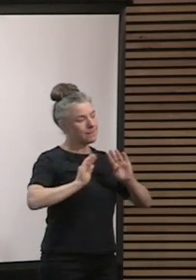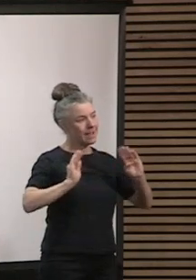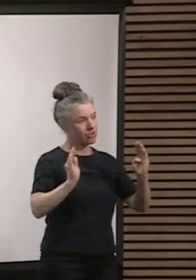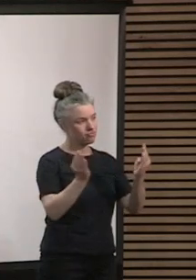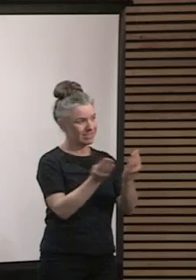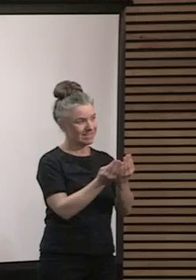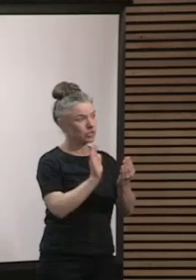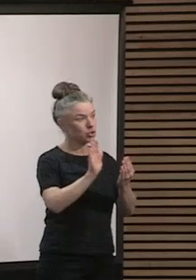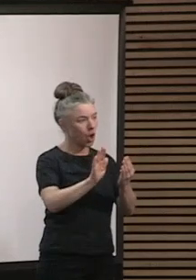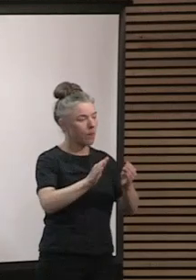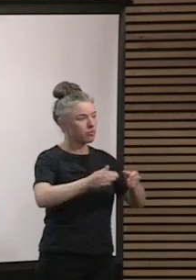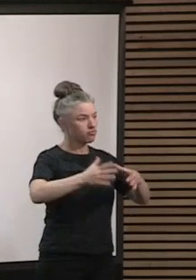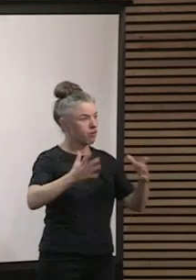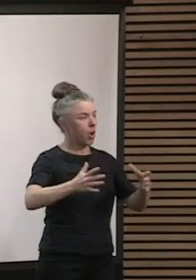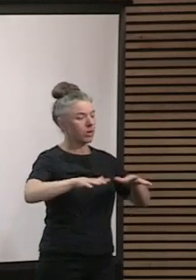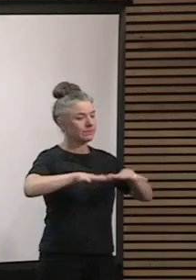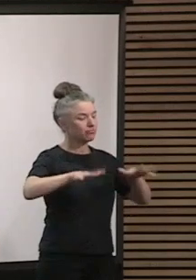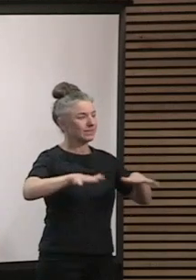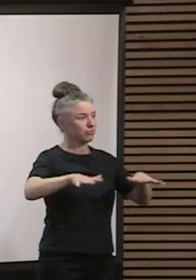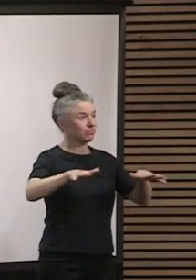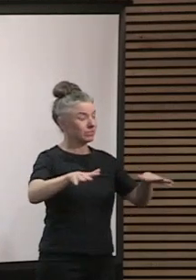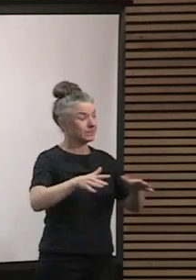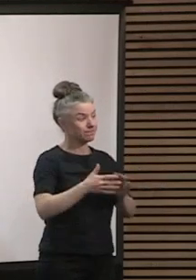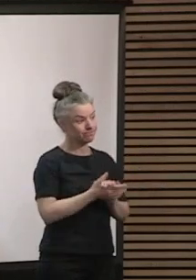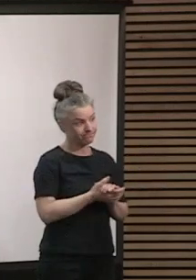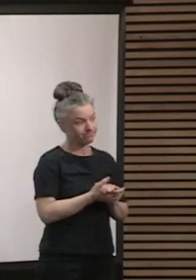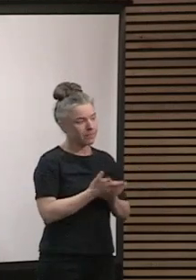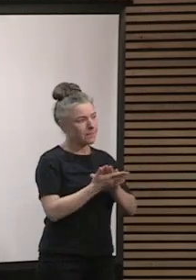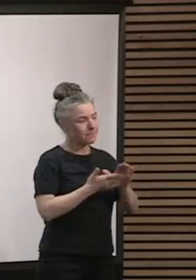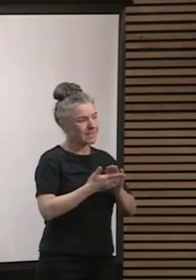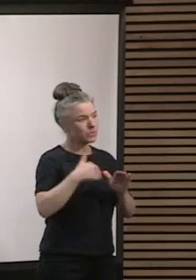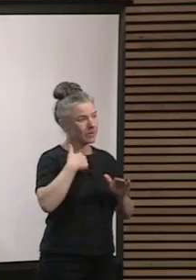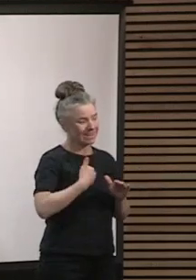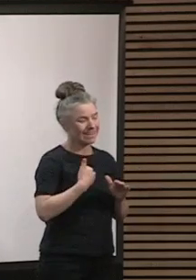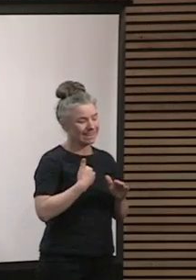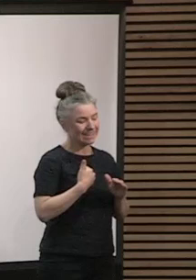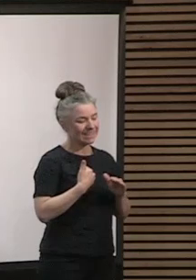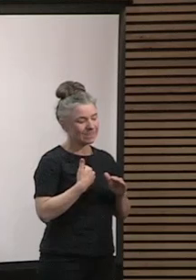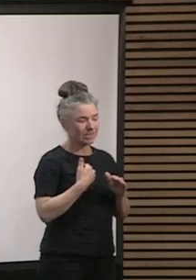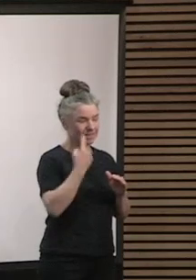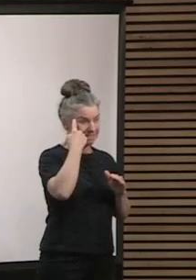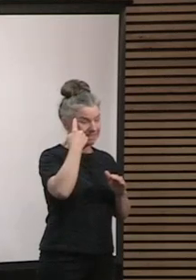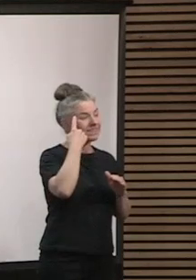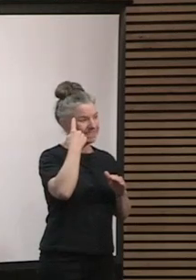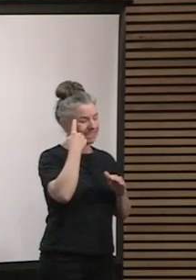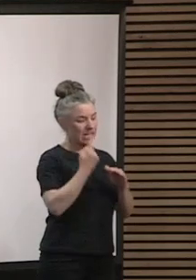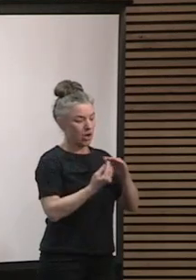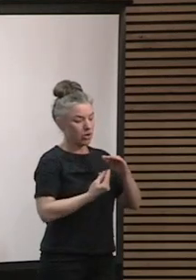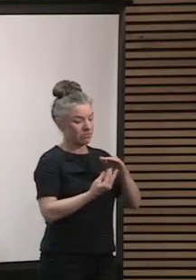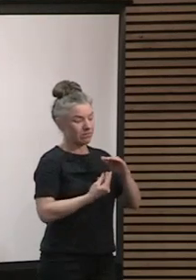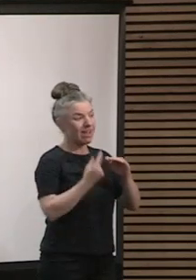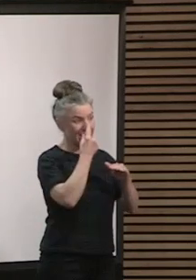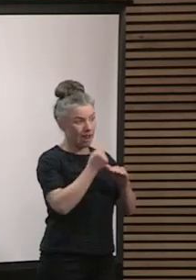from growing. To do this, we do need to take into account that all-important incubation period. And